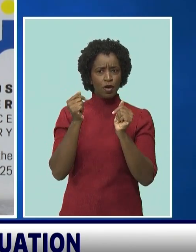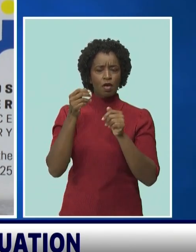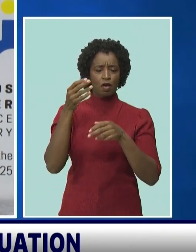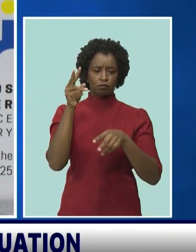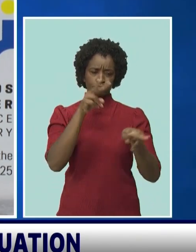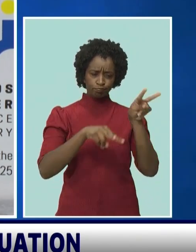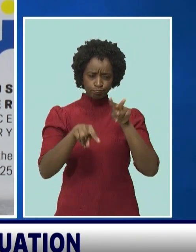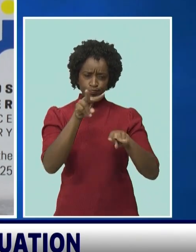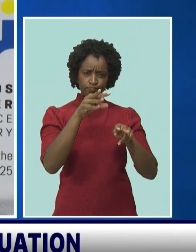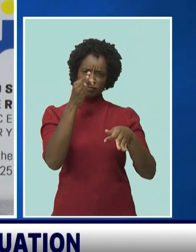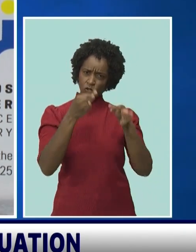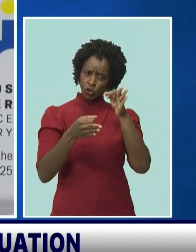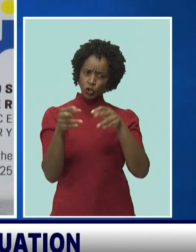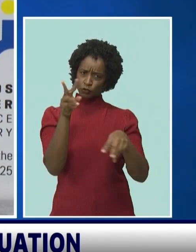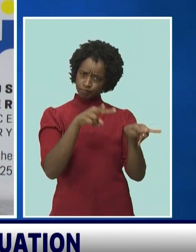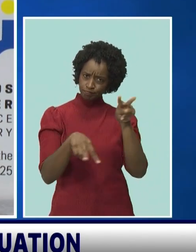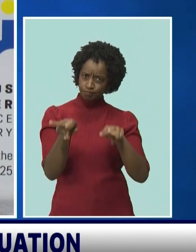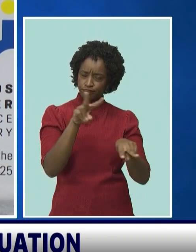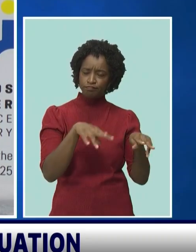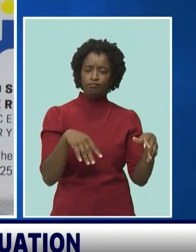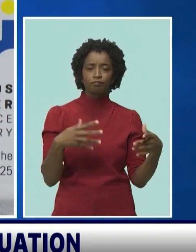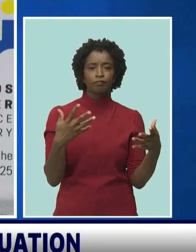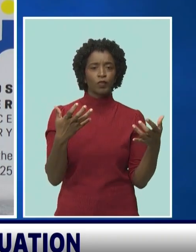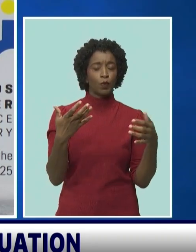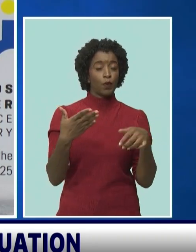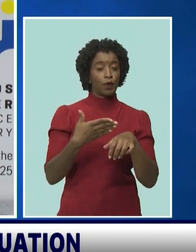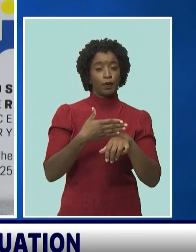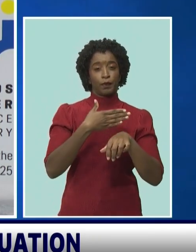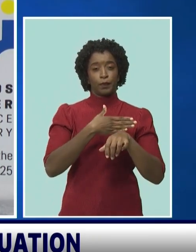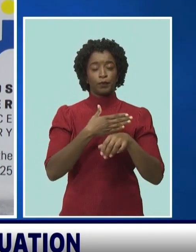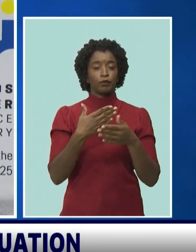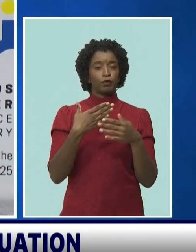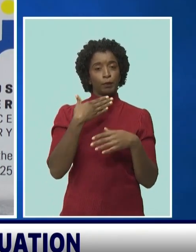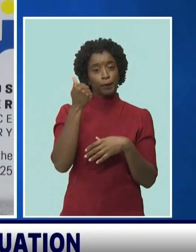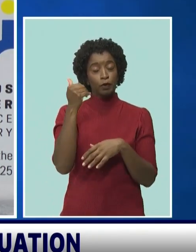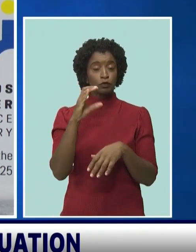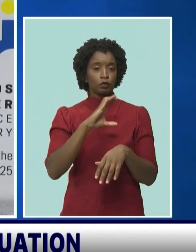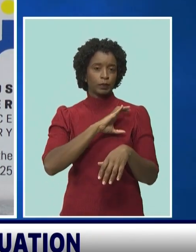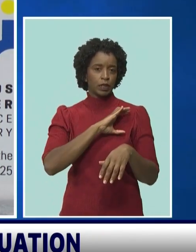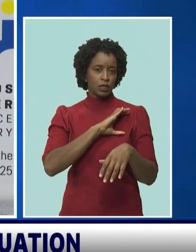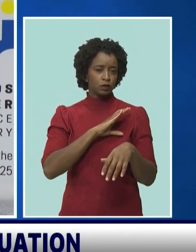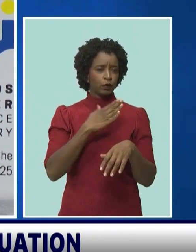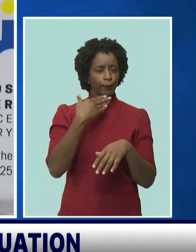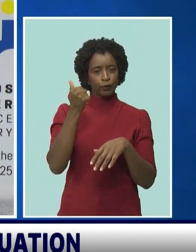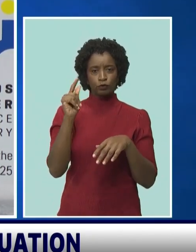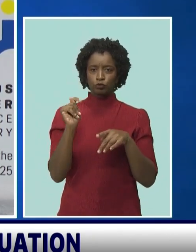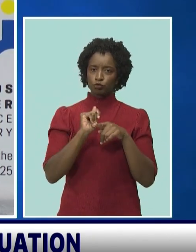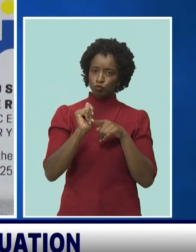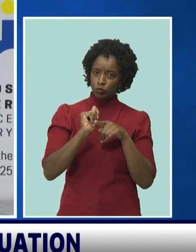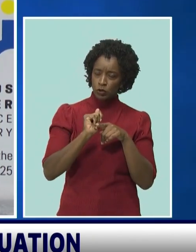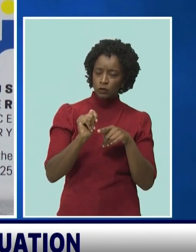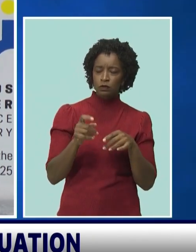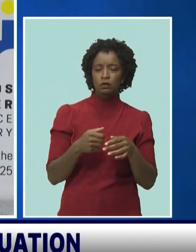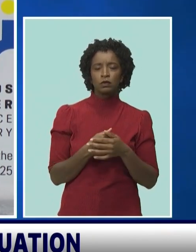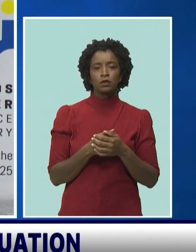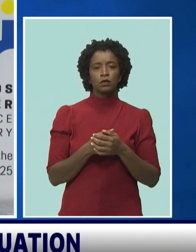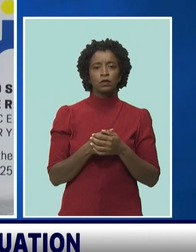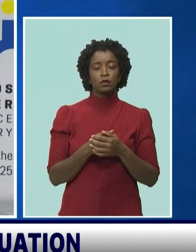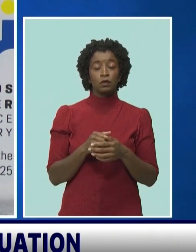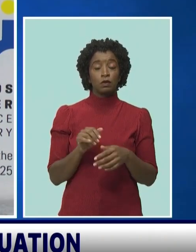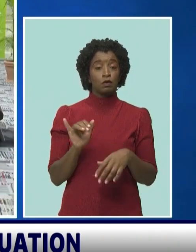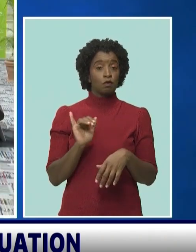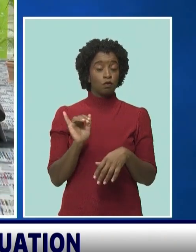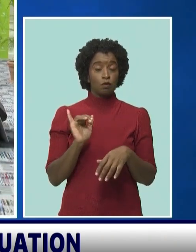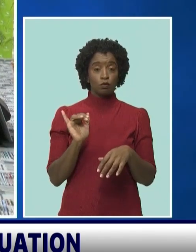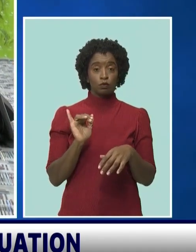the question of improving the quality of policing and the training within the police force. We've already reached out to a